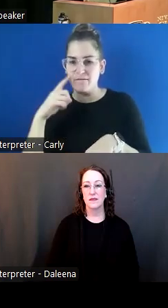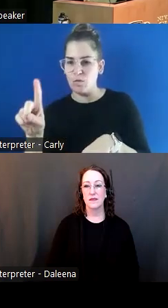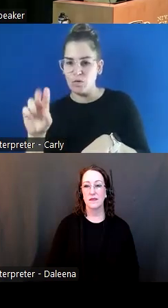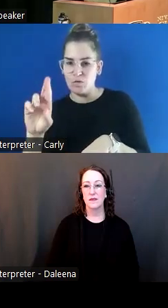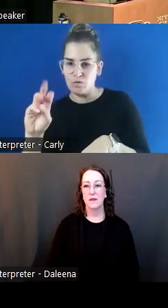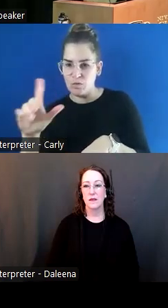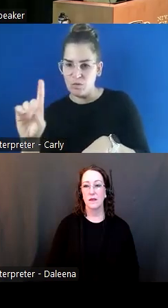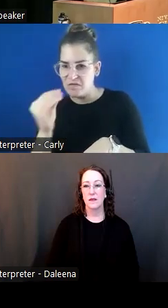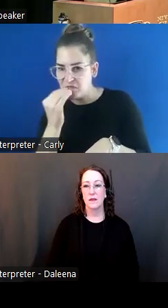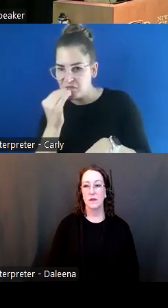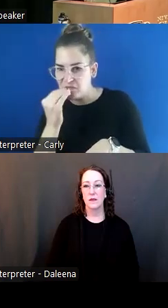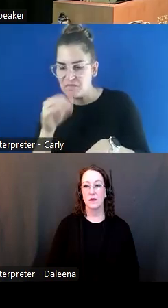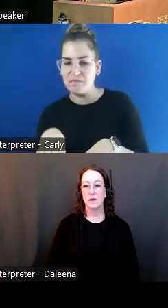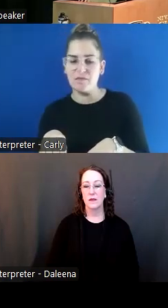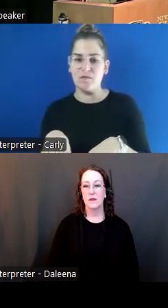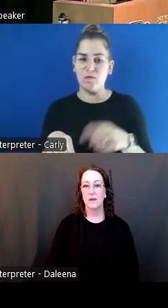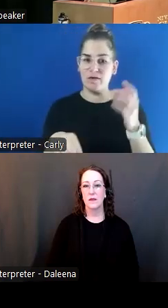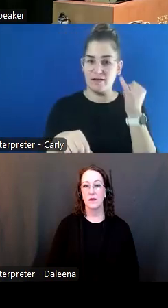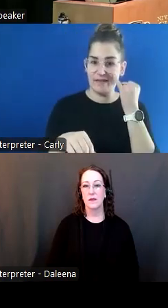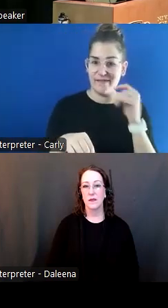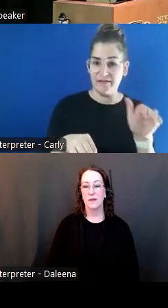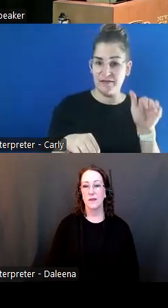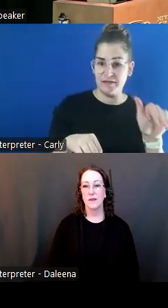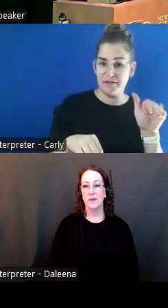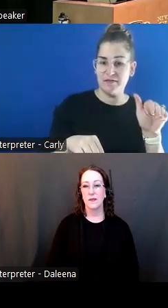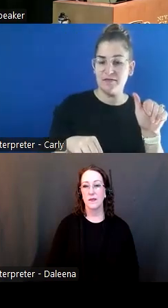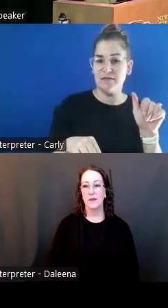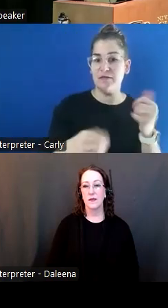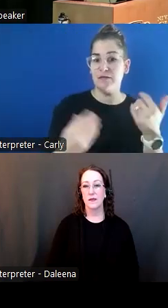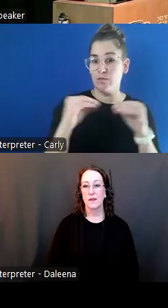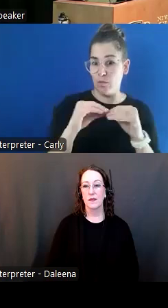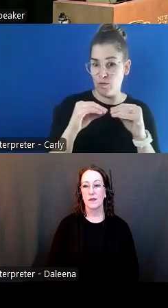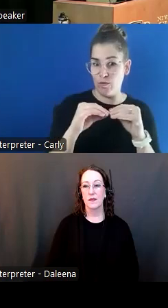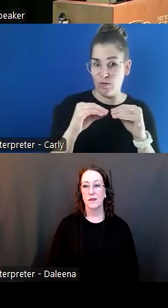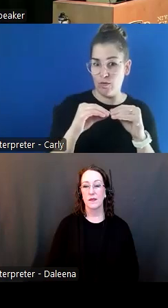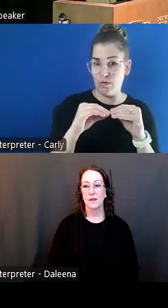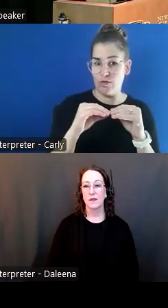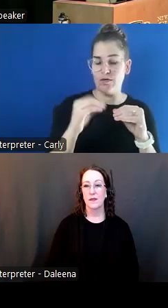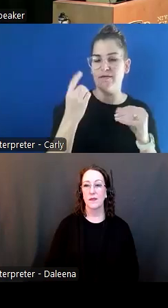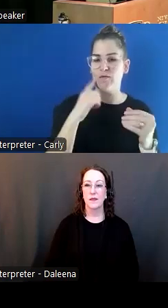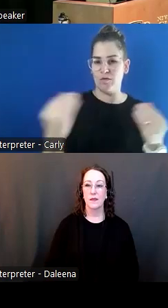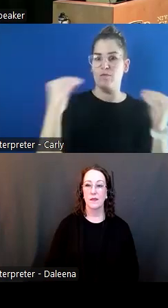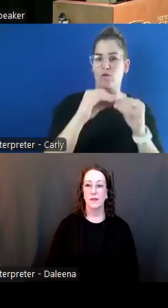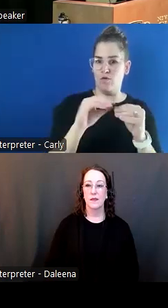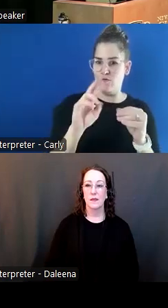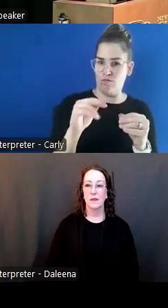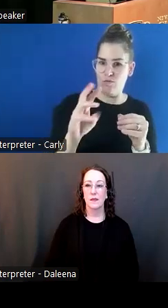reward, or pressing a different lever more times for larger reward.